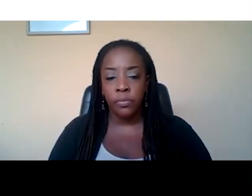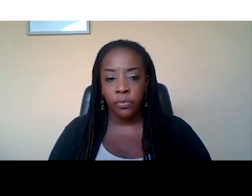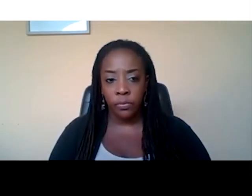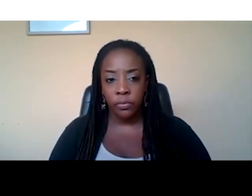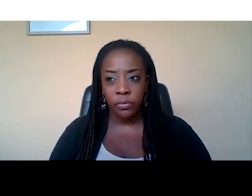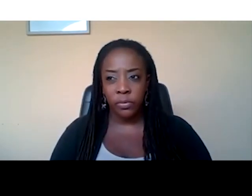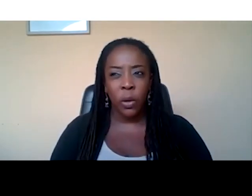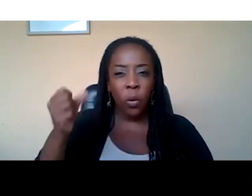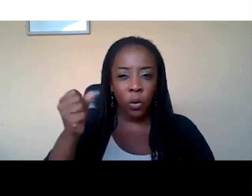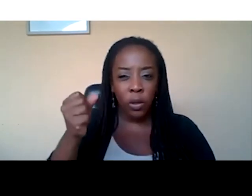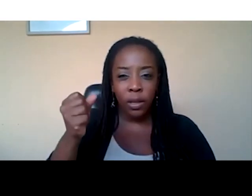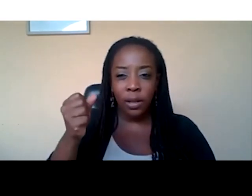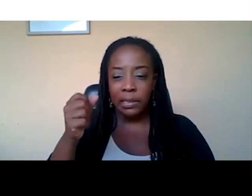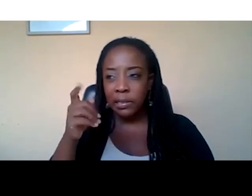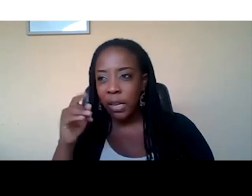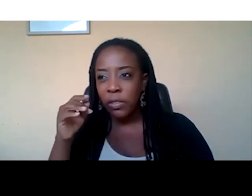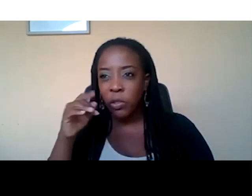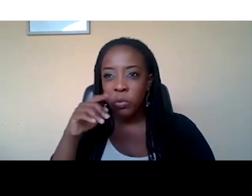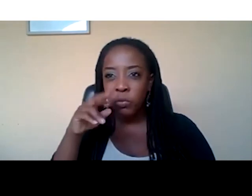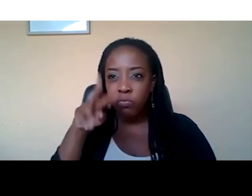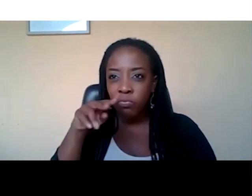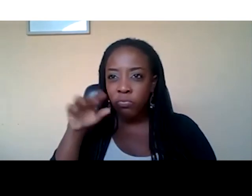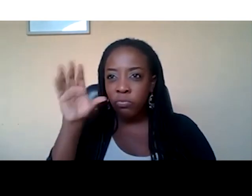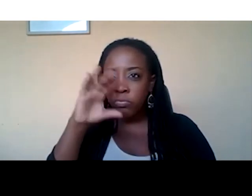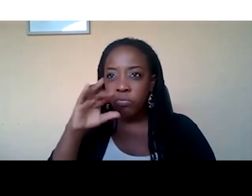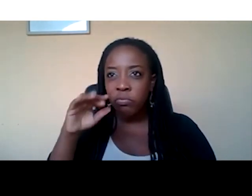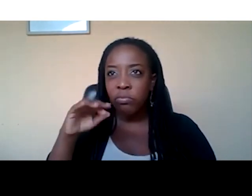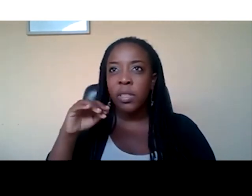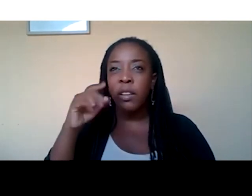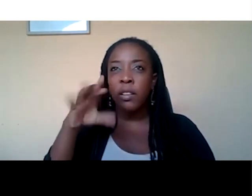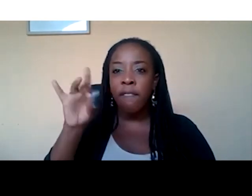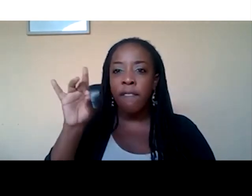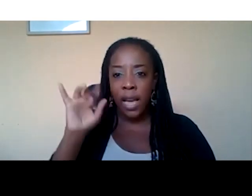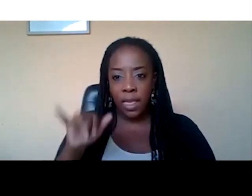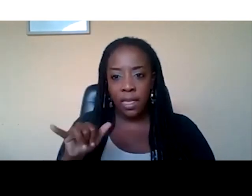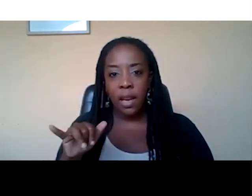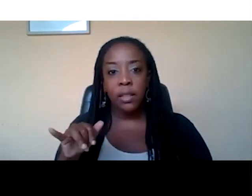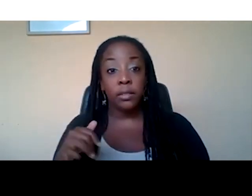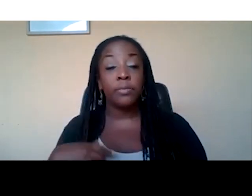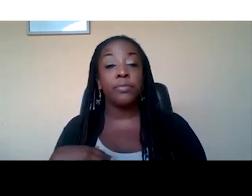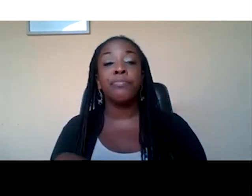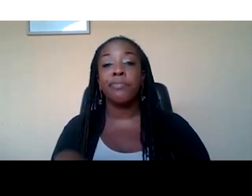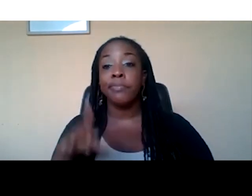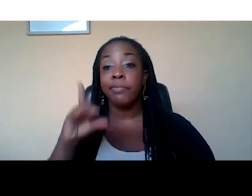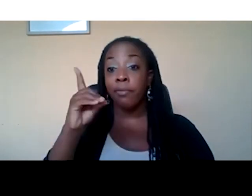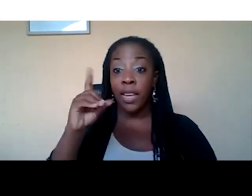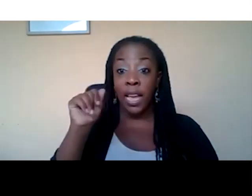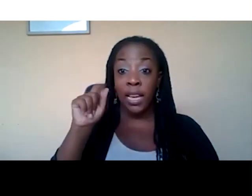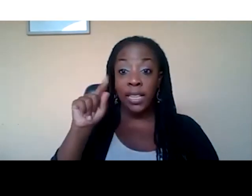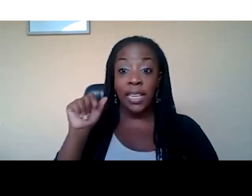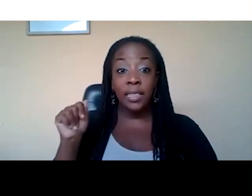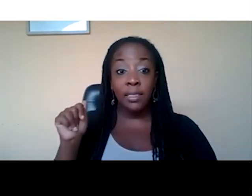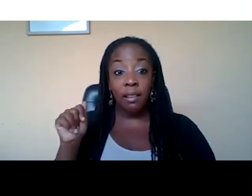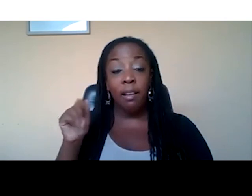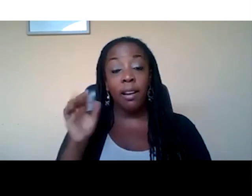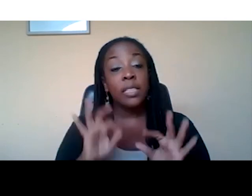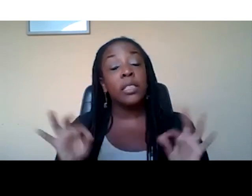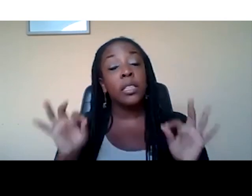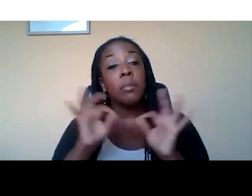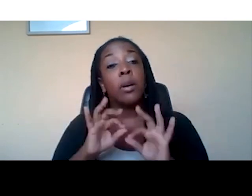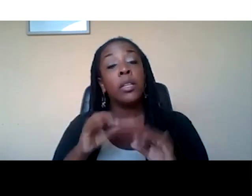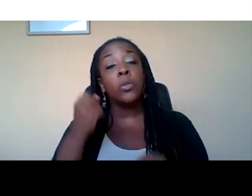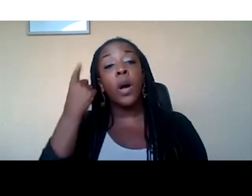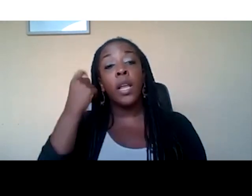Hang on, I'll just have to scroll up to find that. Data is critical to understanding the impact of